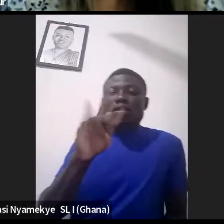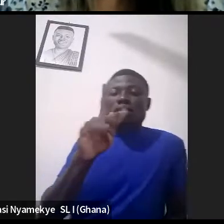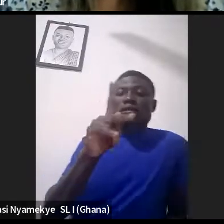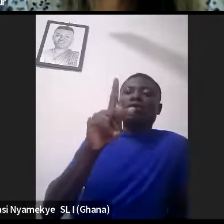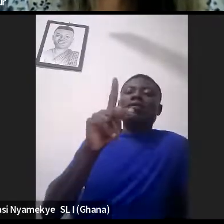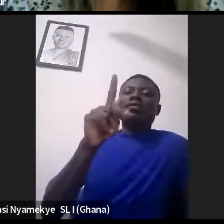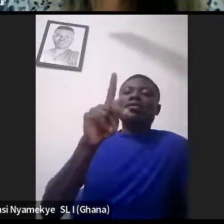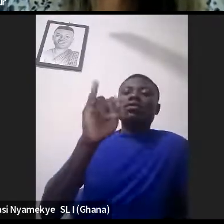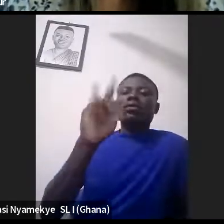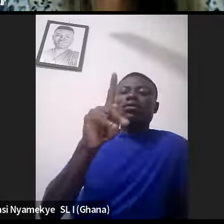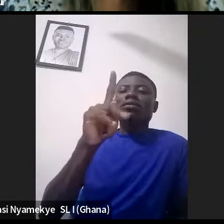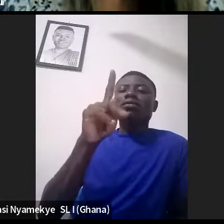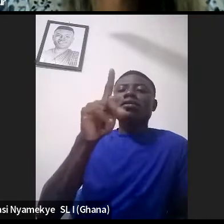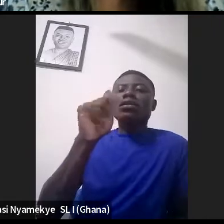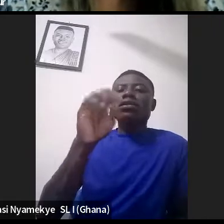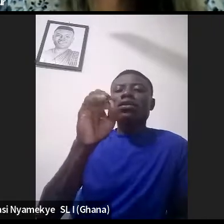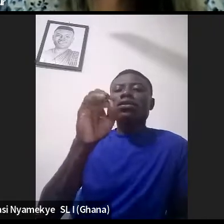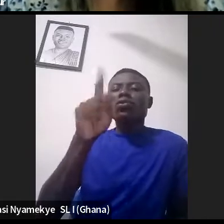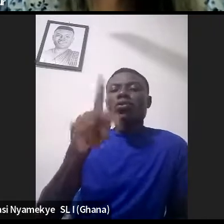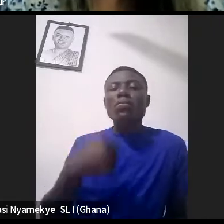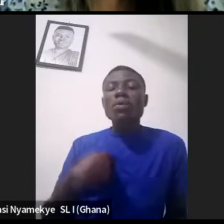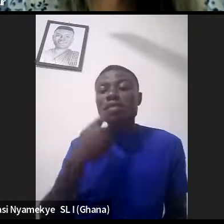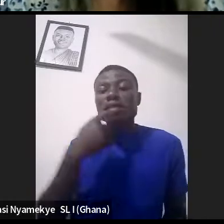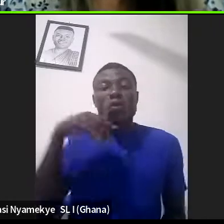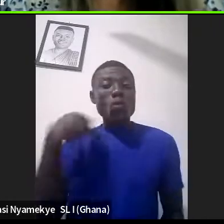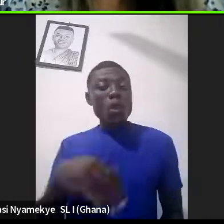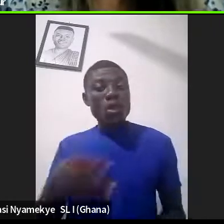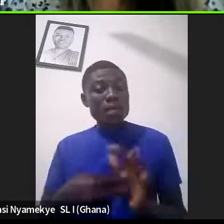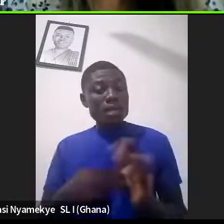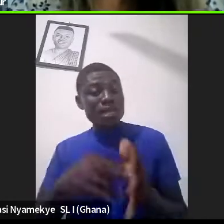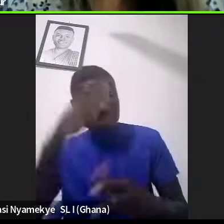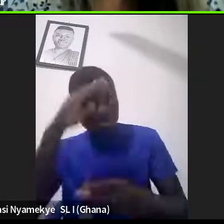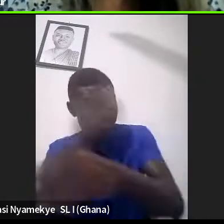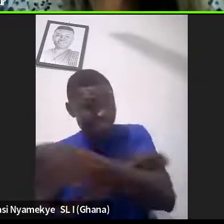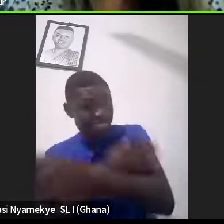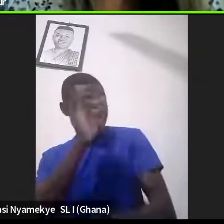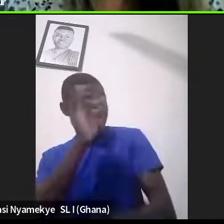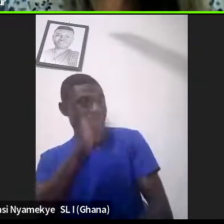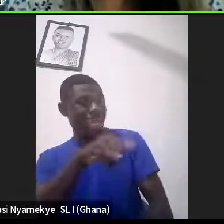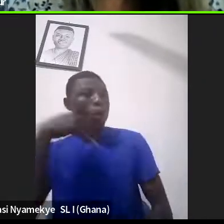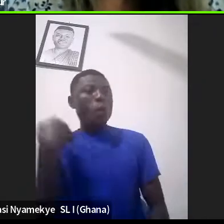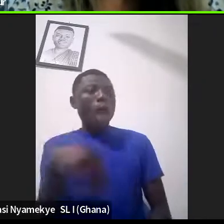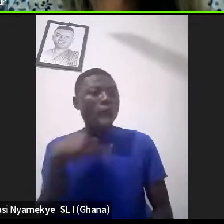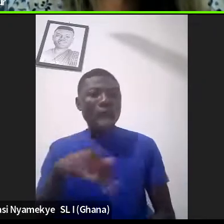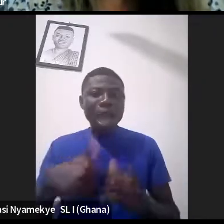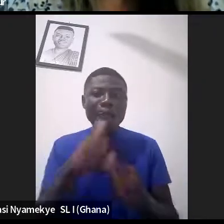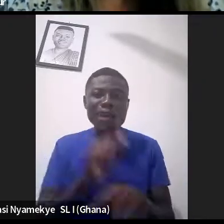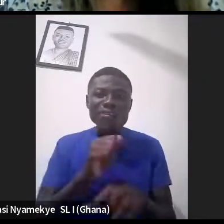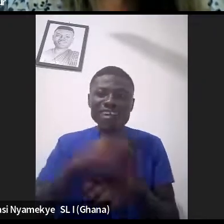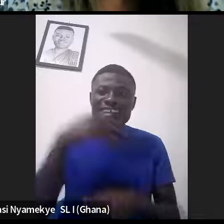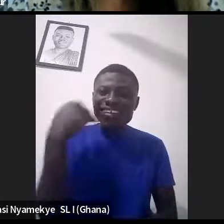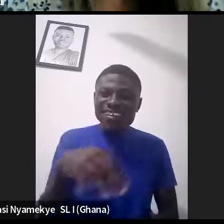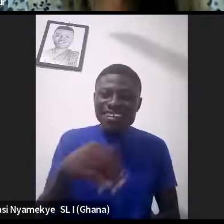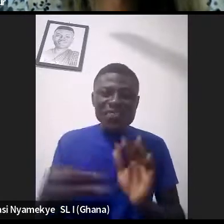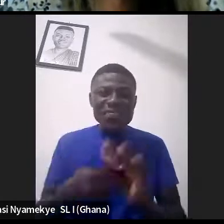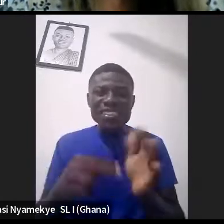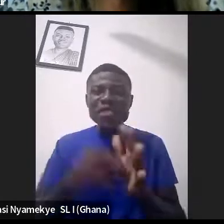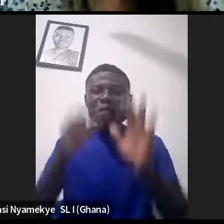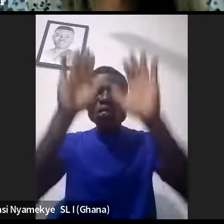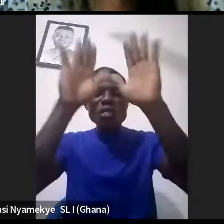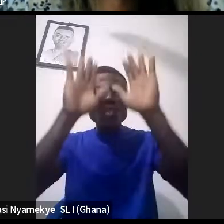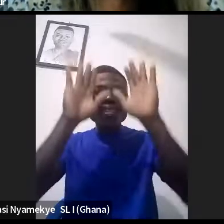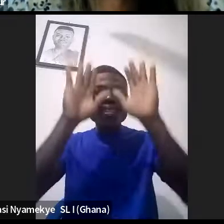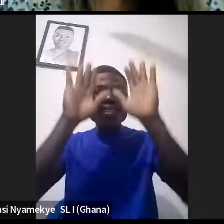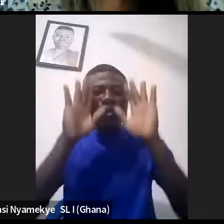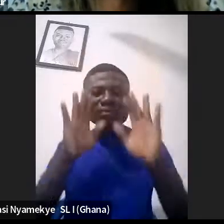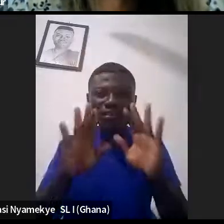like, wow, so this is the guy. So he's really spectacular. And it